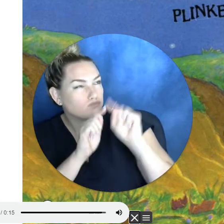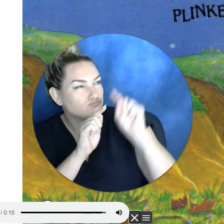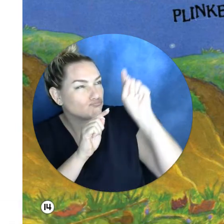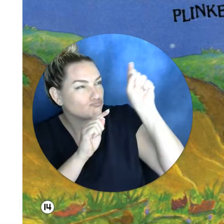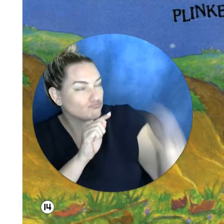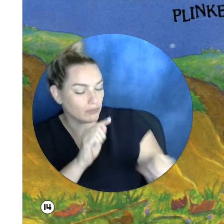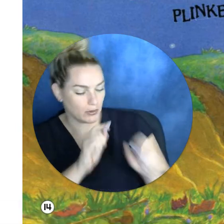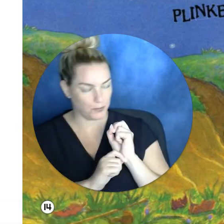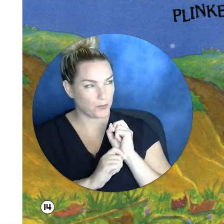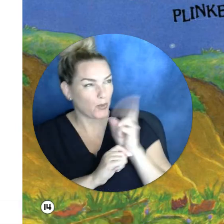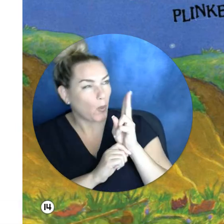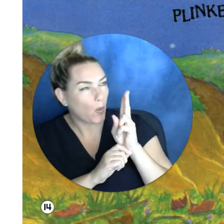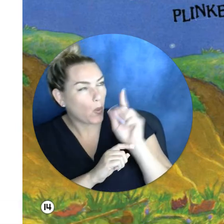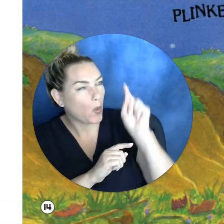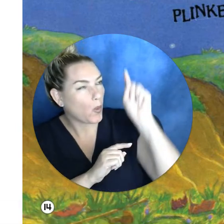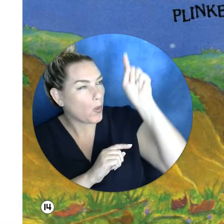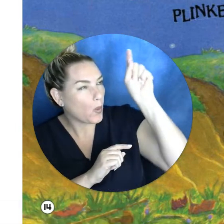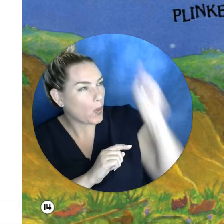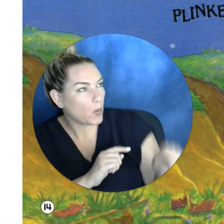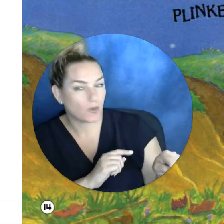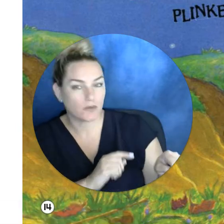plink.